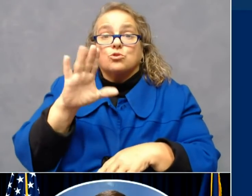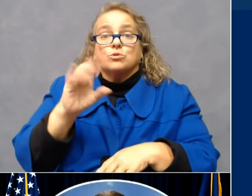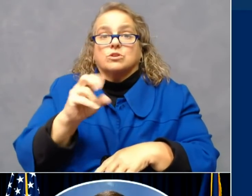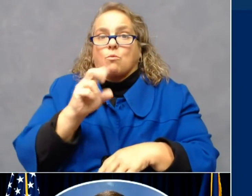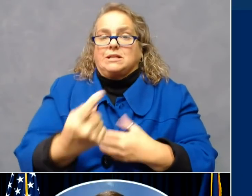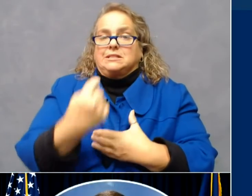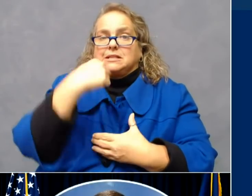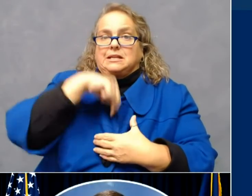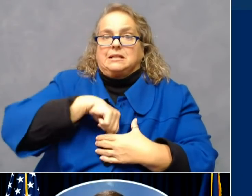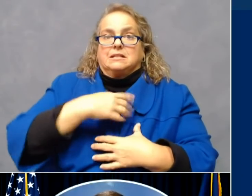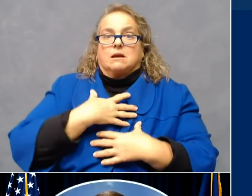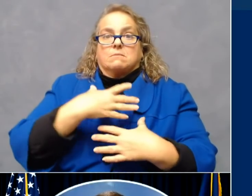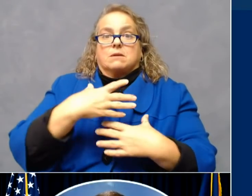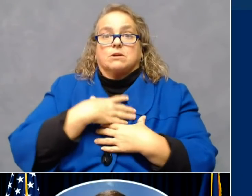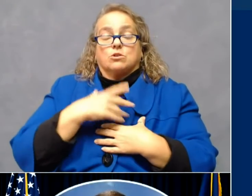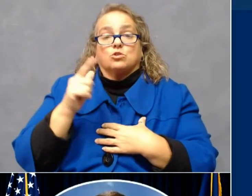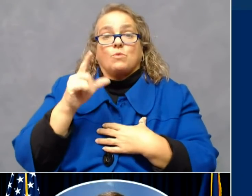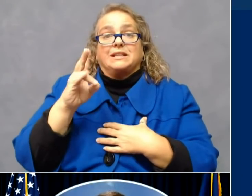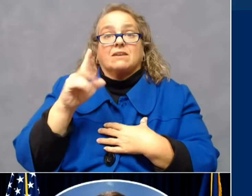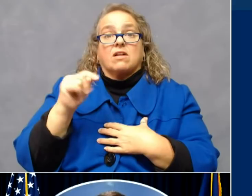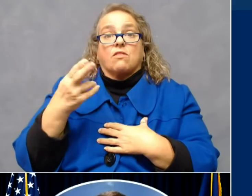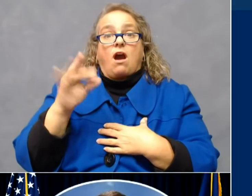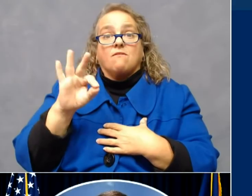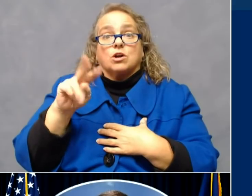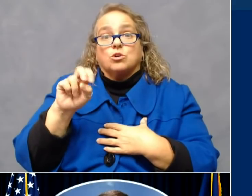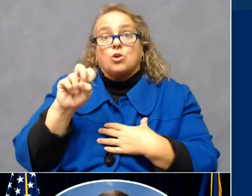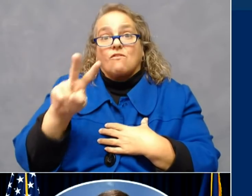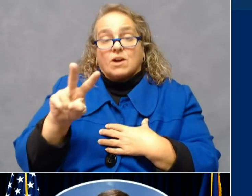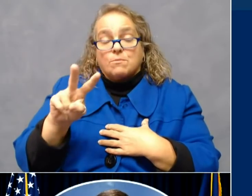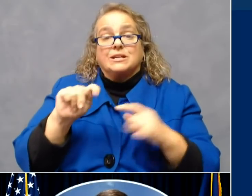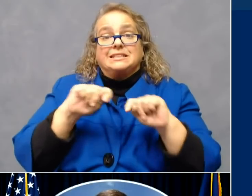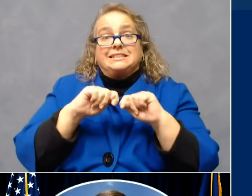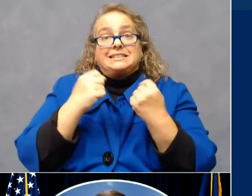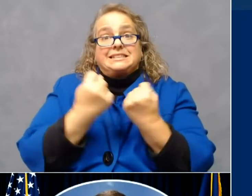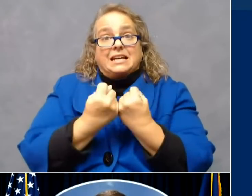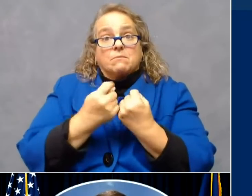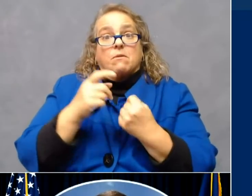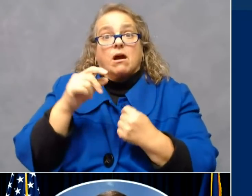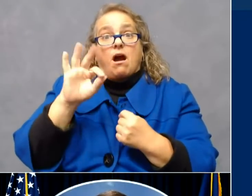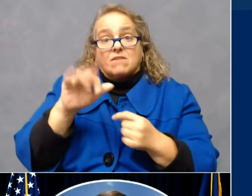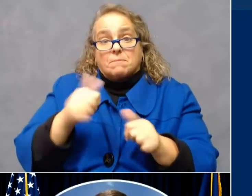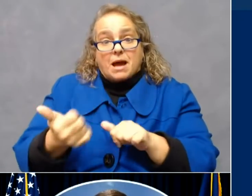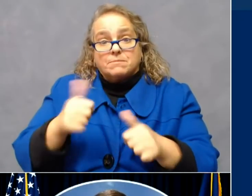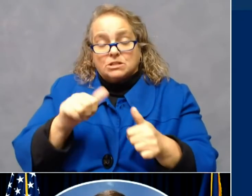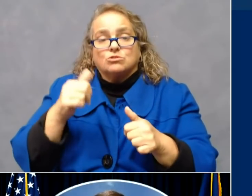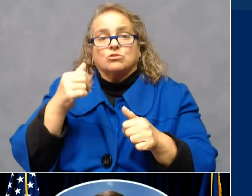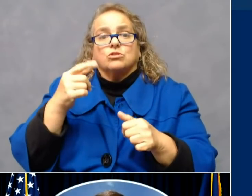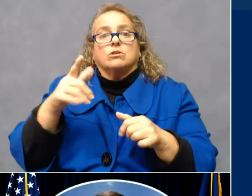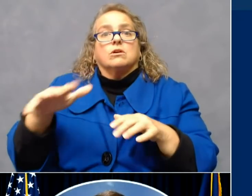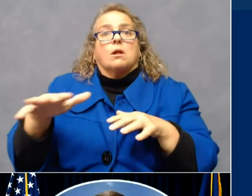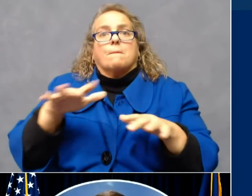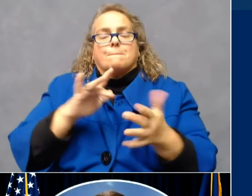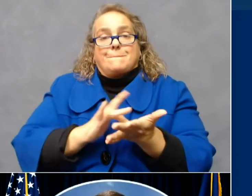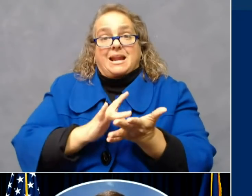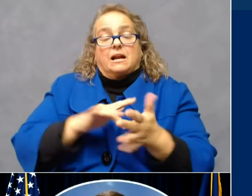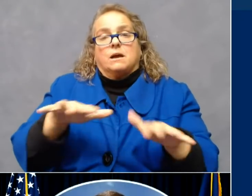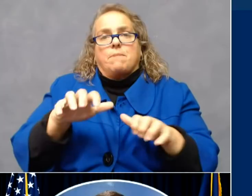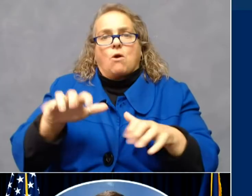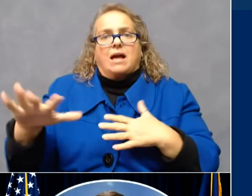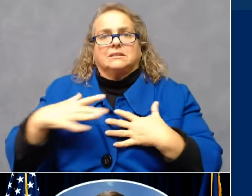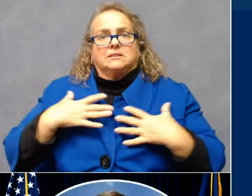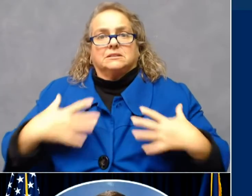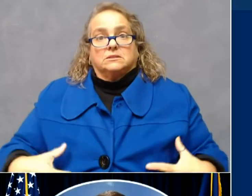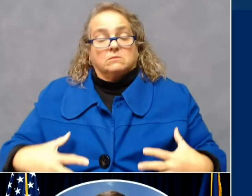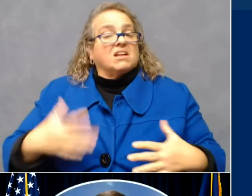of November, the team at Baptist medically paralyzed him to help his body rest from the struggle. And then yesterday, as Bruce passed